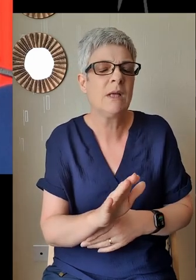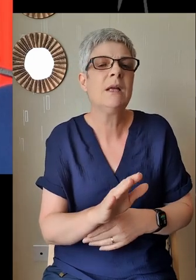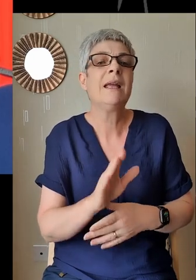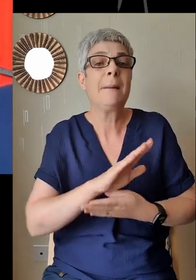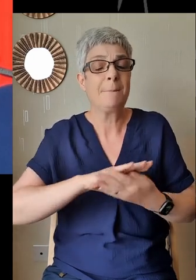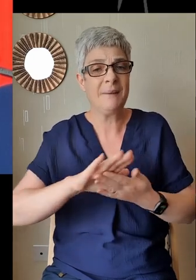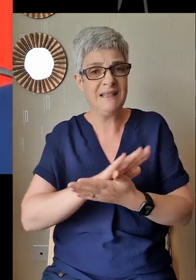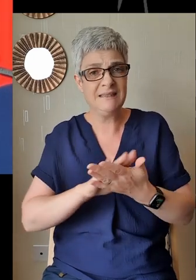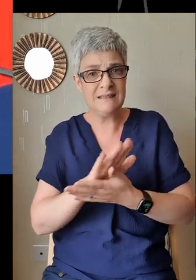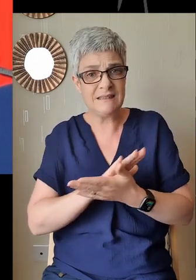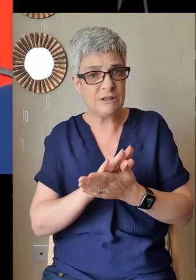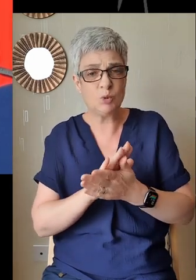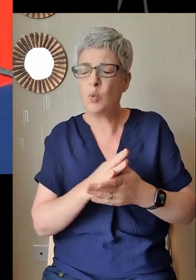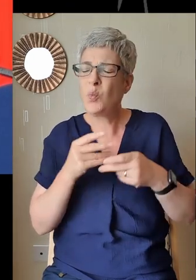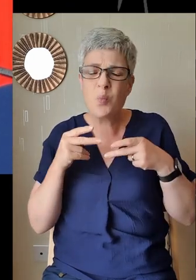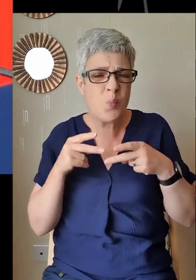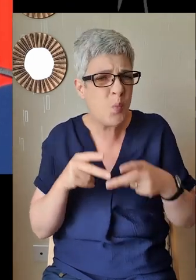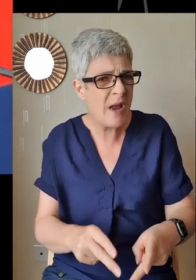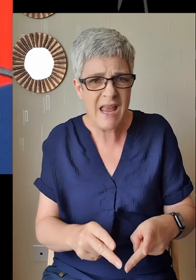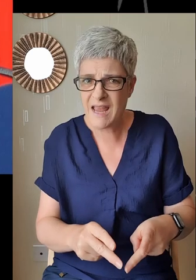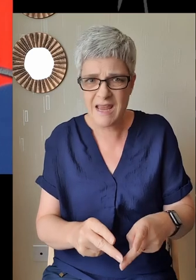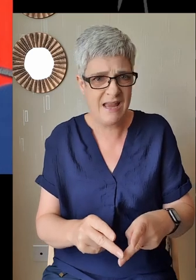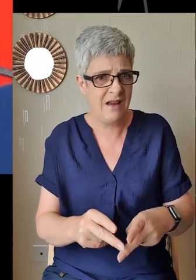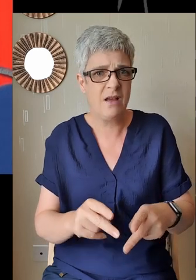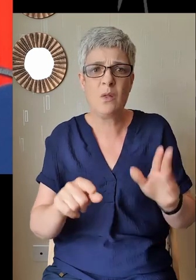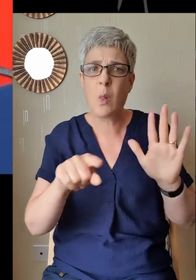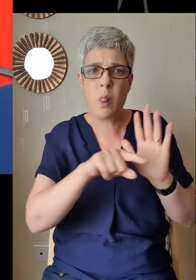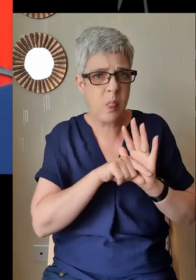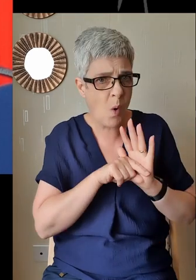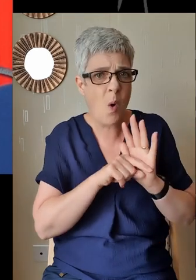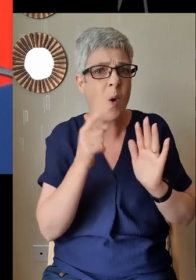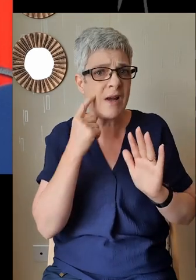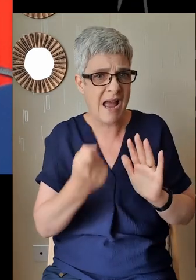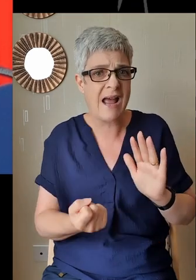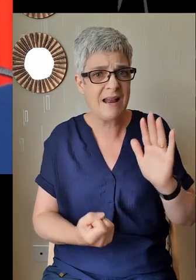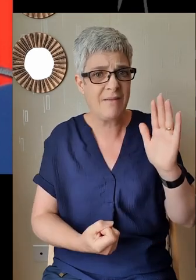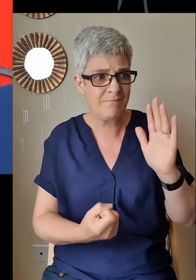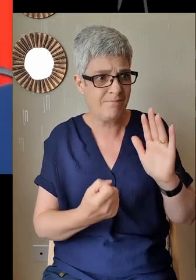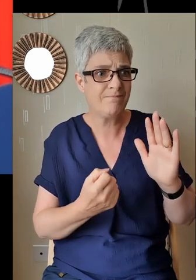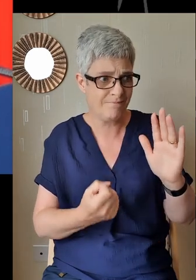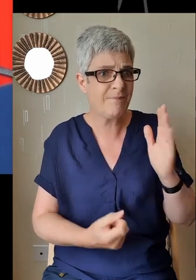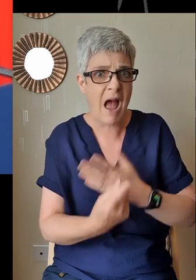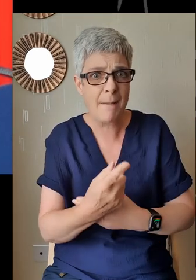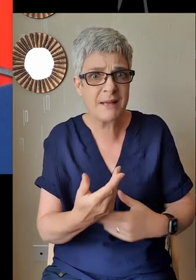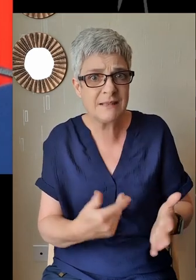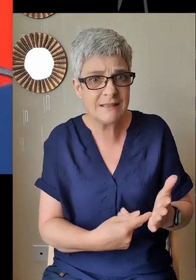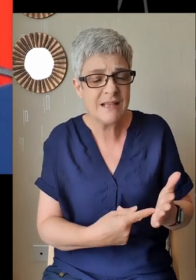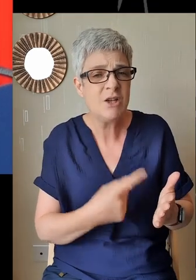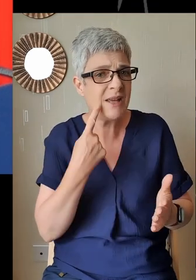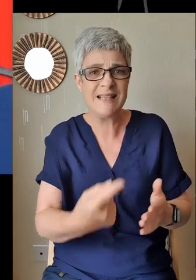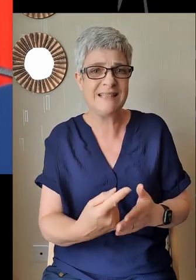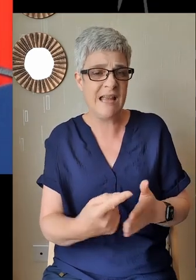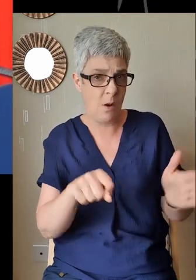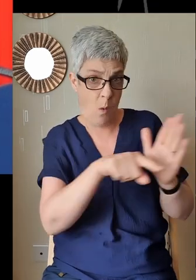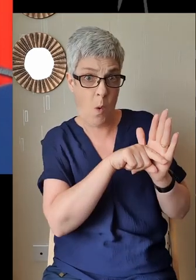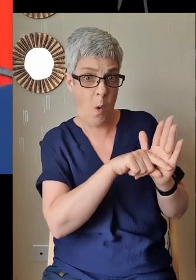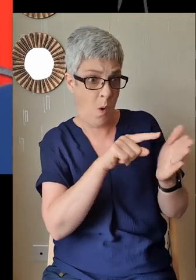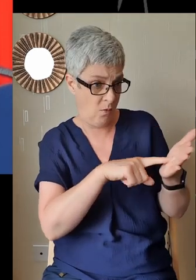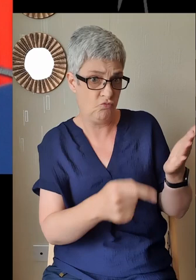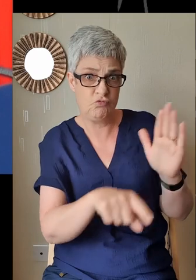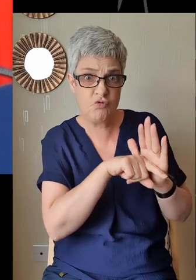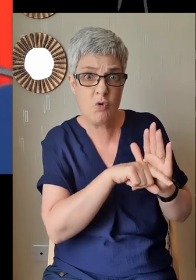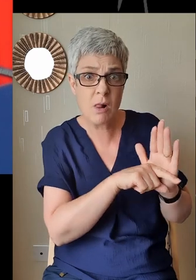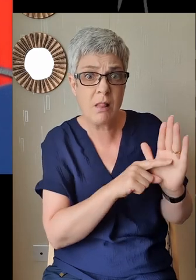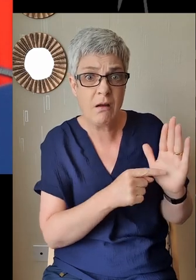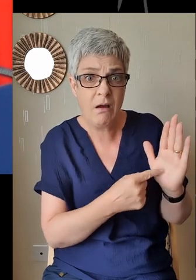that there is no way that any law can make these things happen. You can't pass a law or just simply give a rule or an instruction